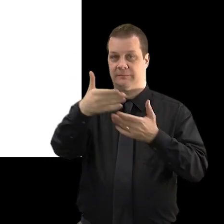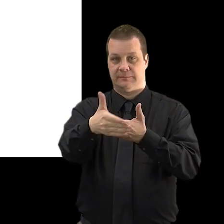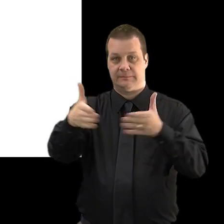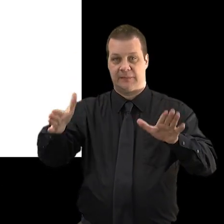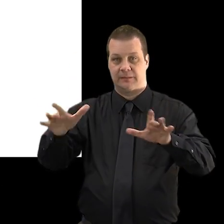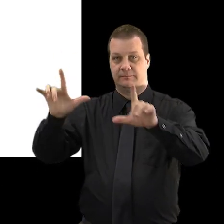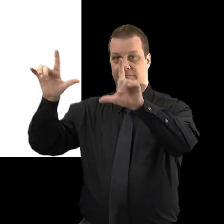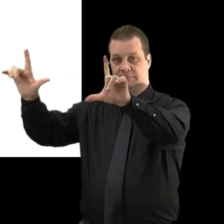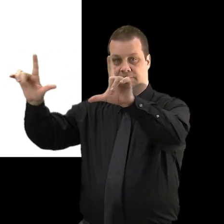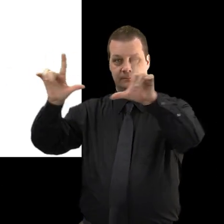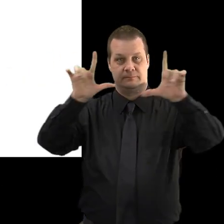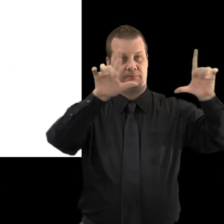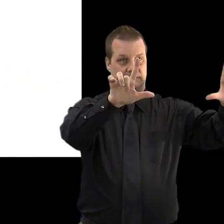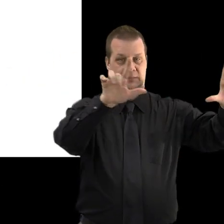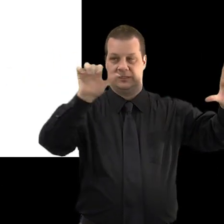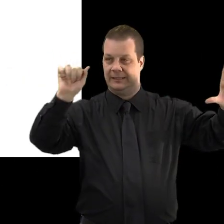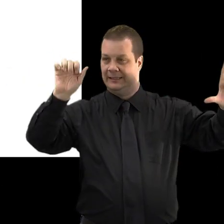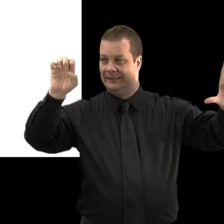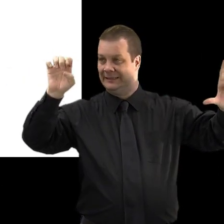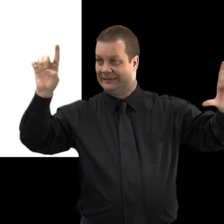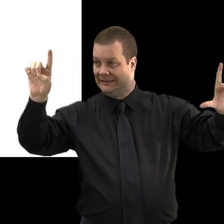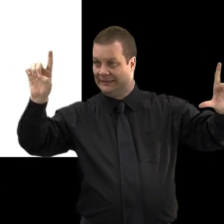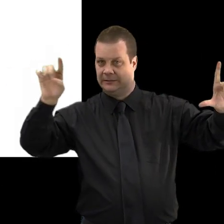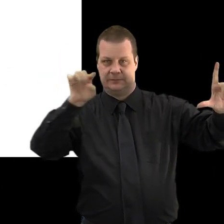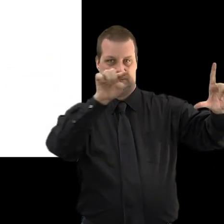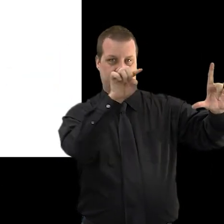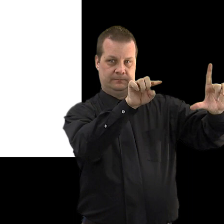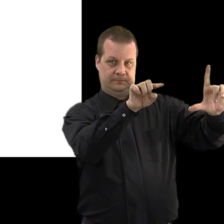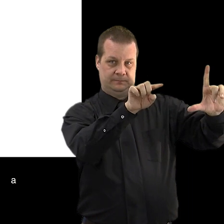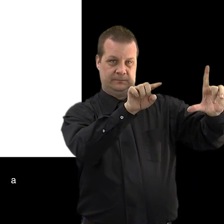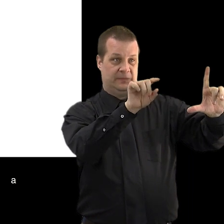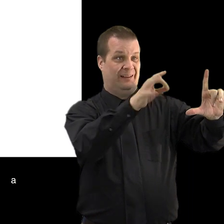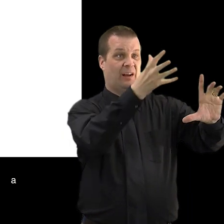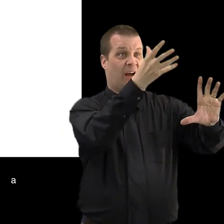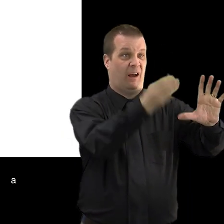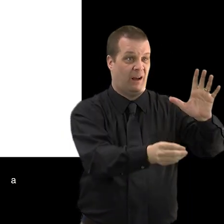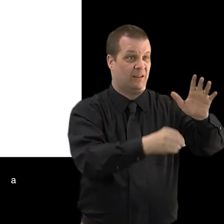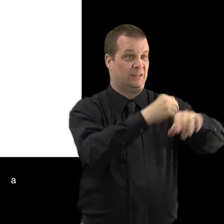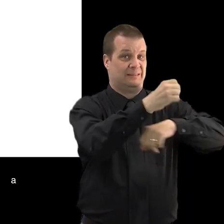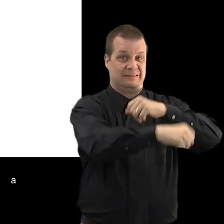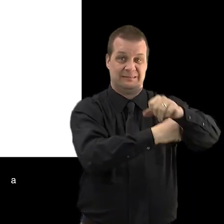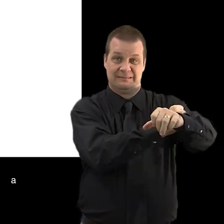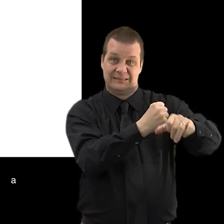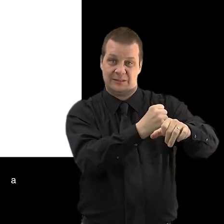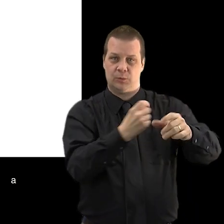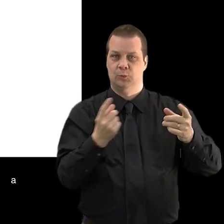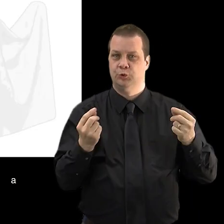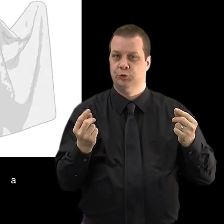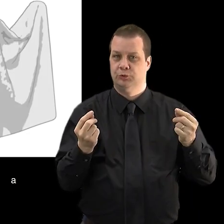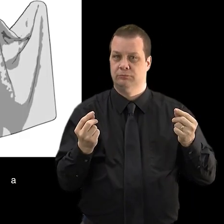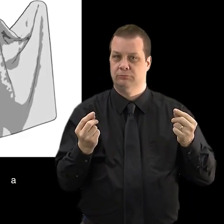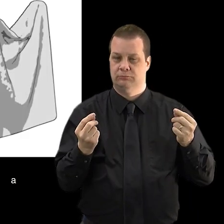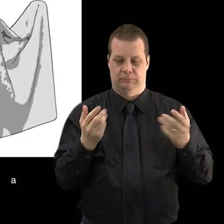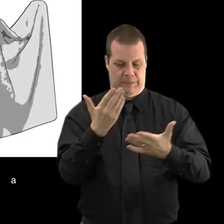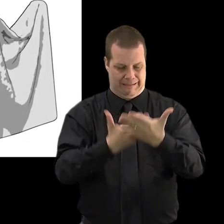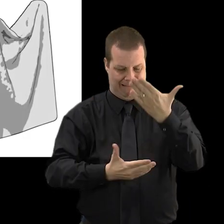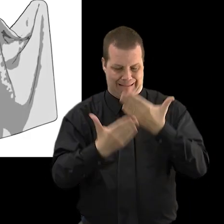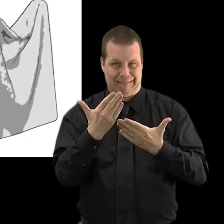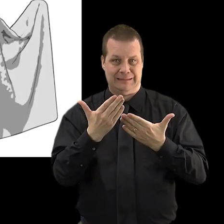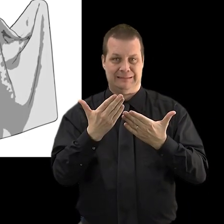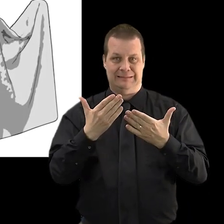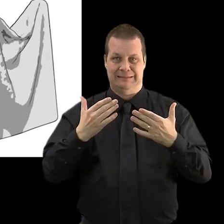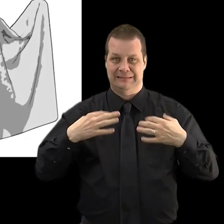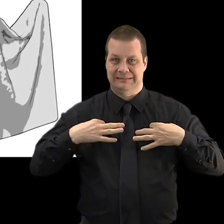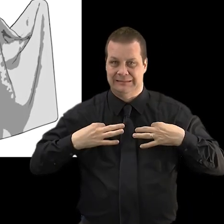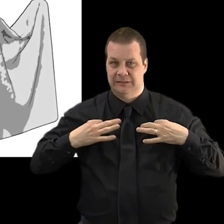an AED display. If that's not an option, apply strong pressure with your hands, or use available materials like a t-shirt